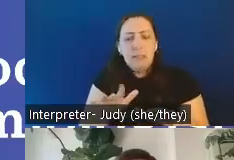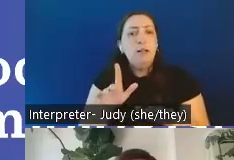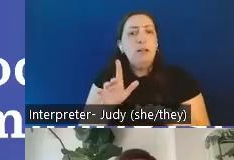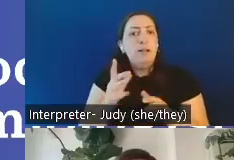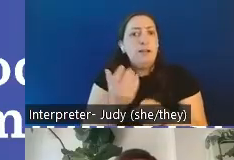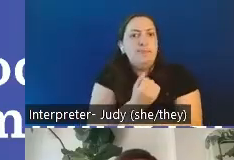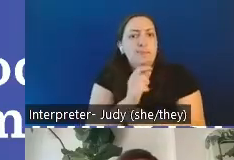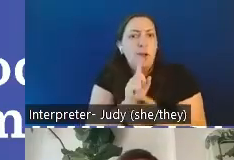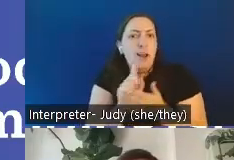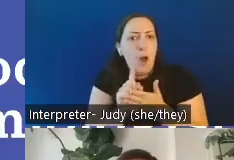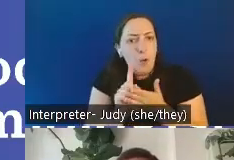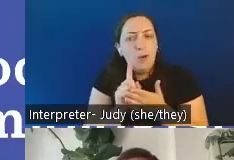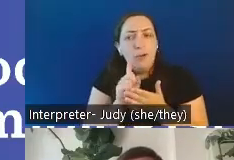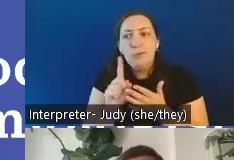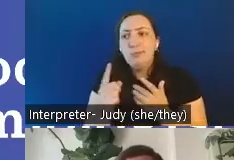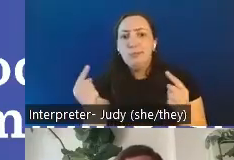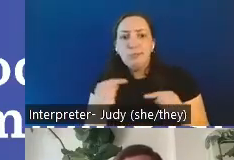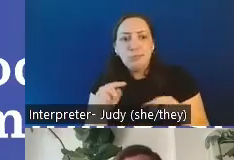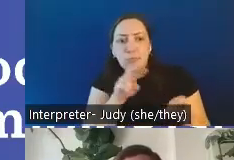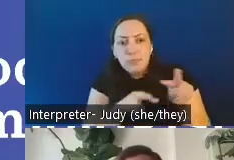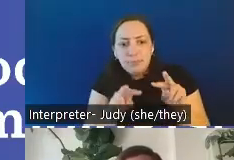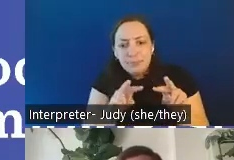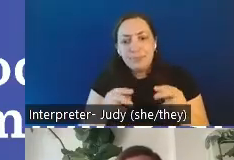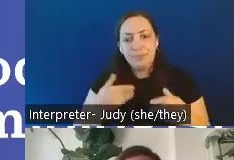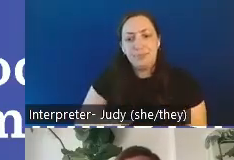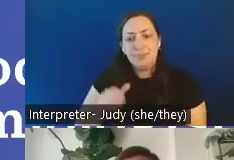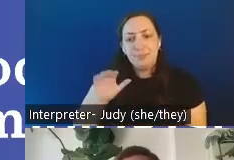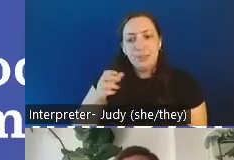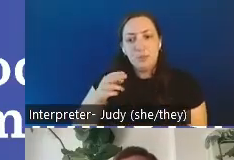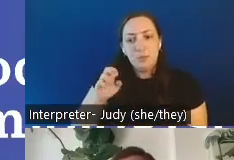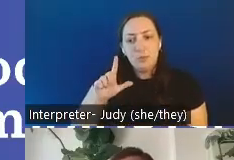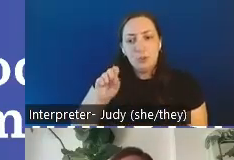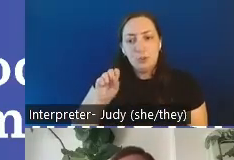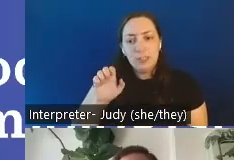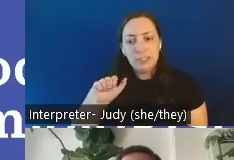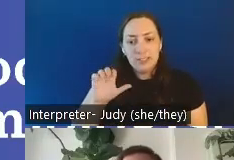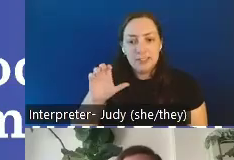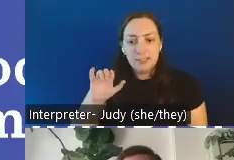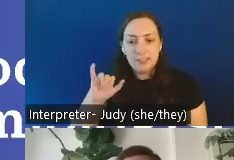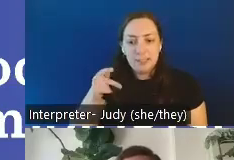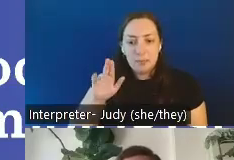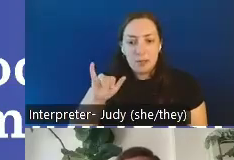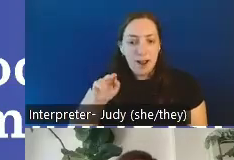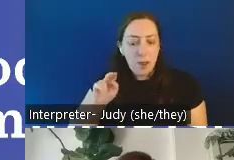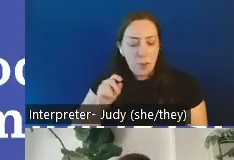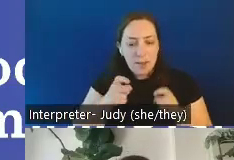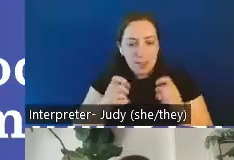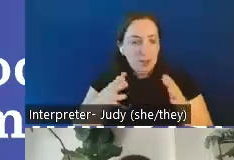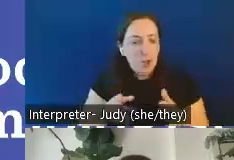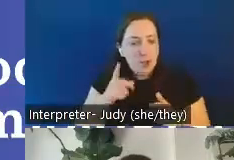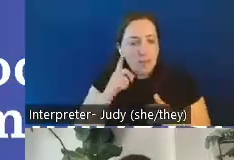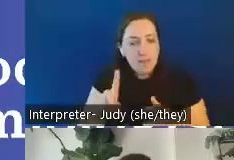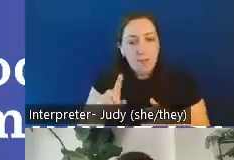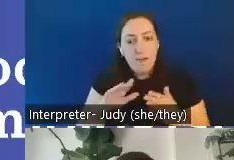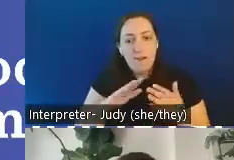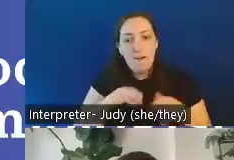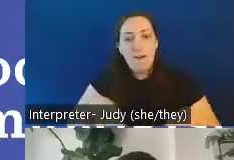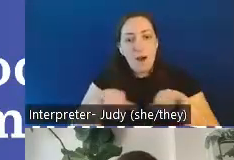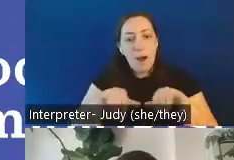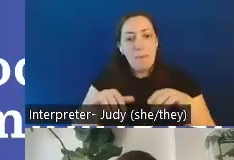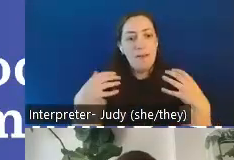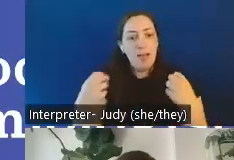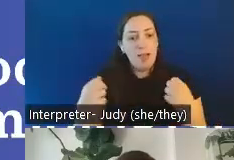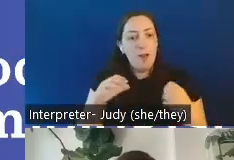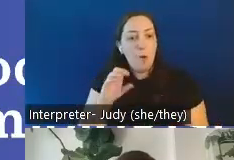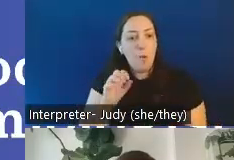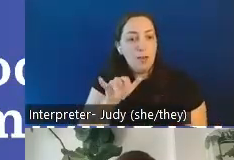conversation. I'm Chelsea Cipriano. I'm the Managing Director of the Common Health Coalition, which is a